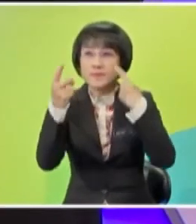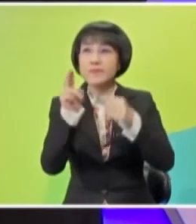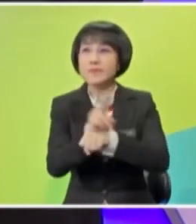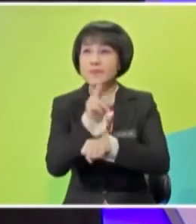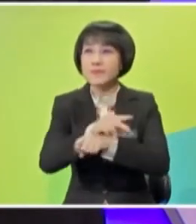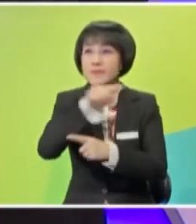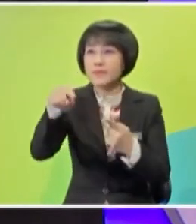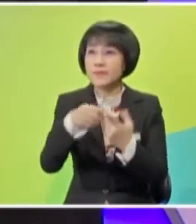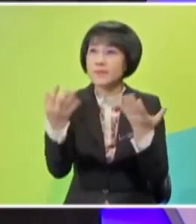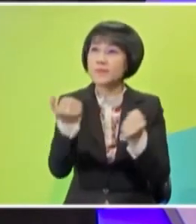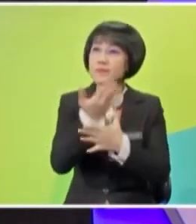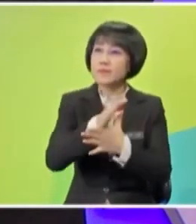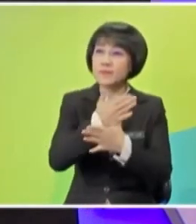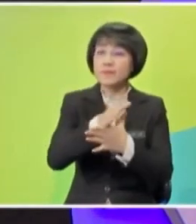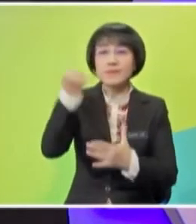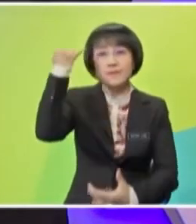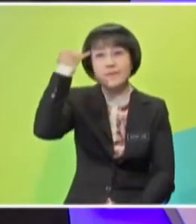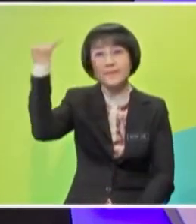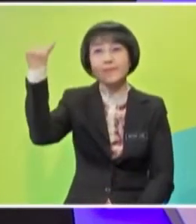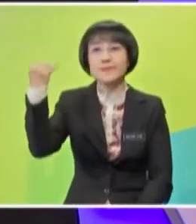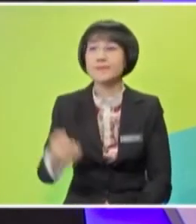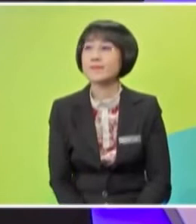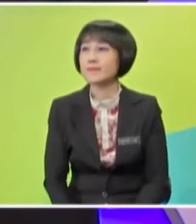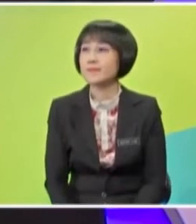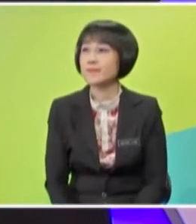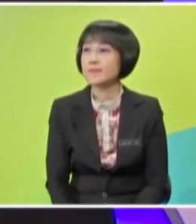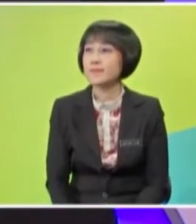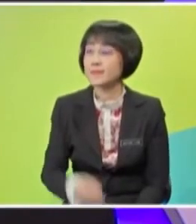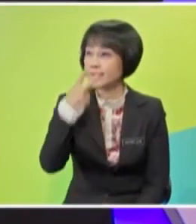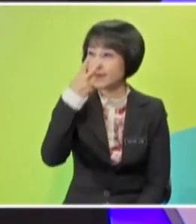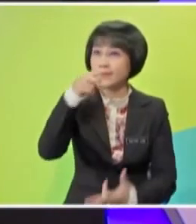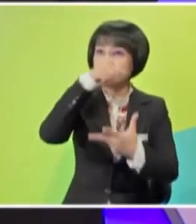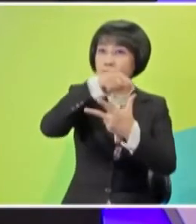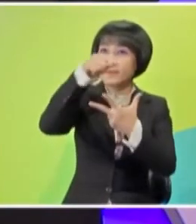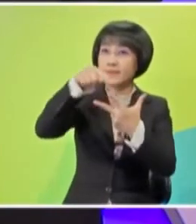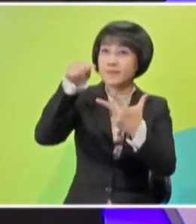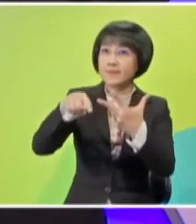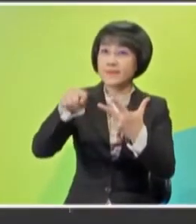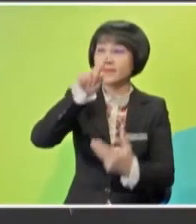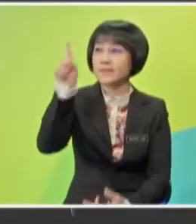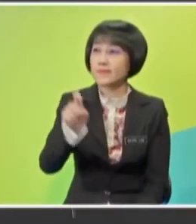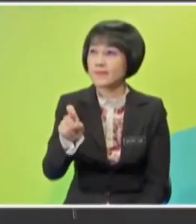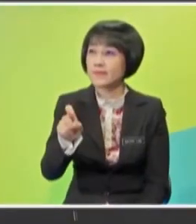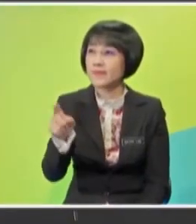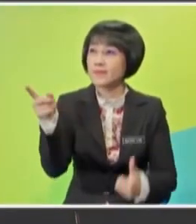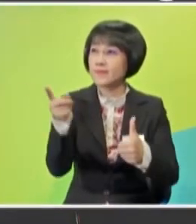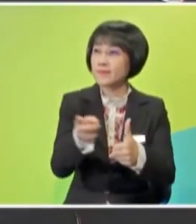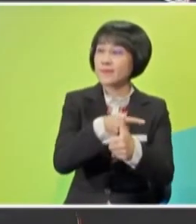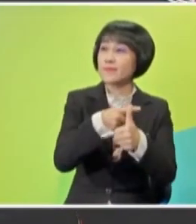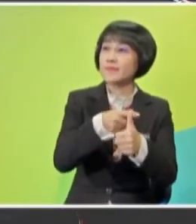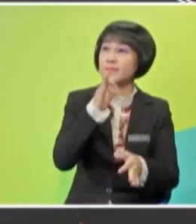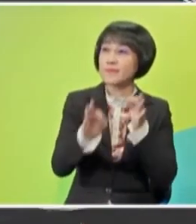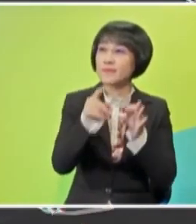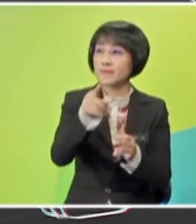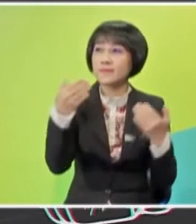their opinions. Okay. Yeah. Let's see these 3 questions. Okay, the first question would be, if you